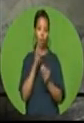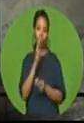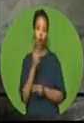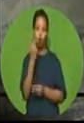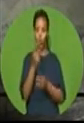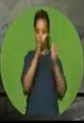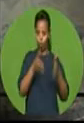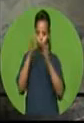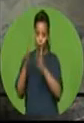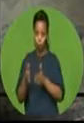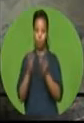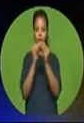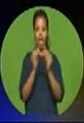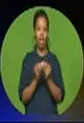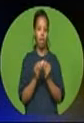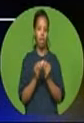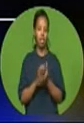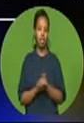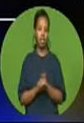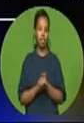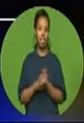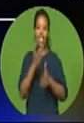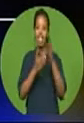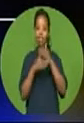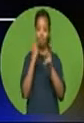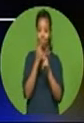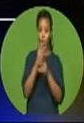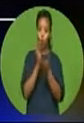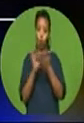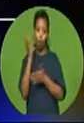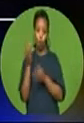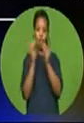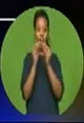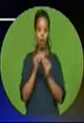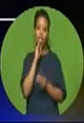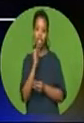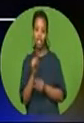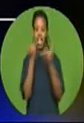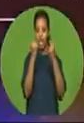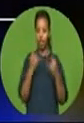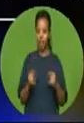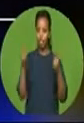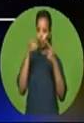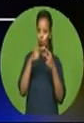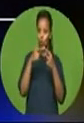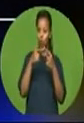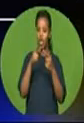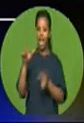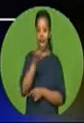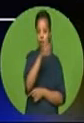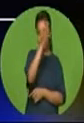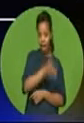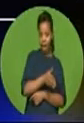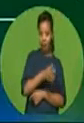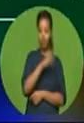two-column account. The standard form of account is divided into a left